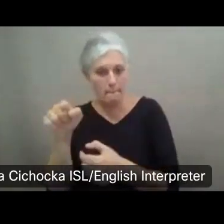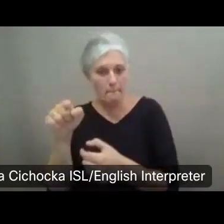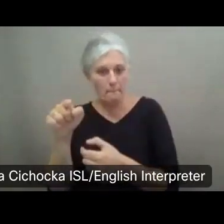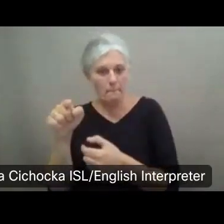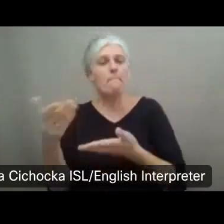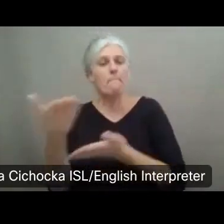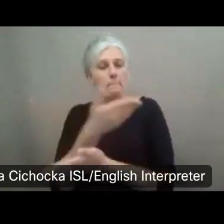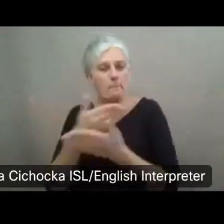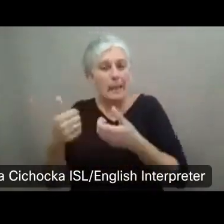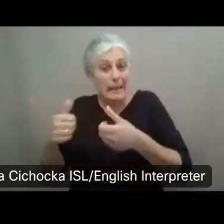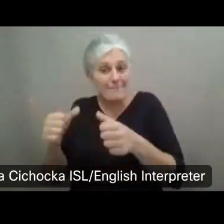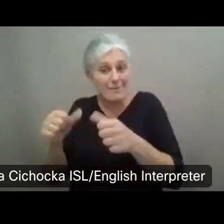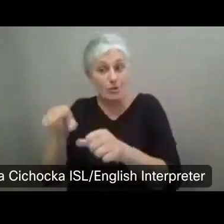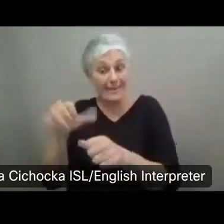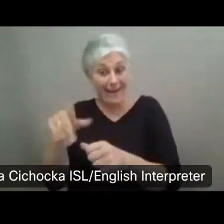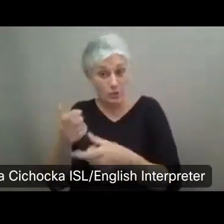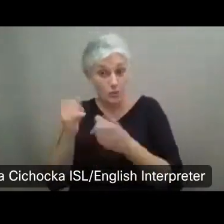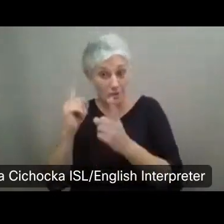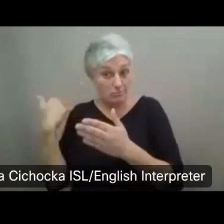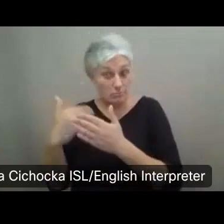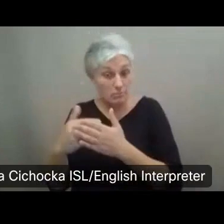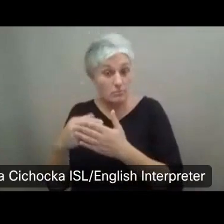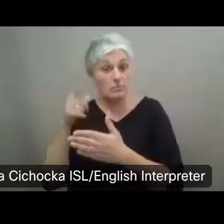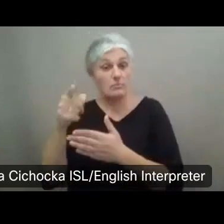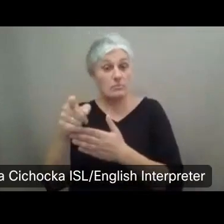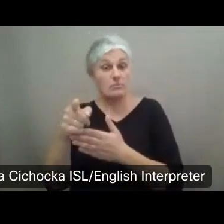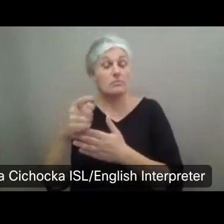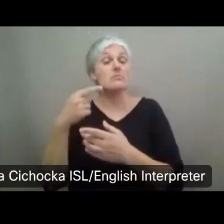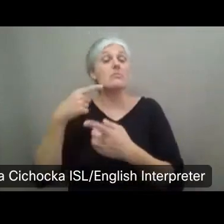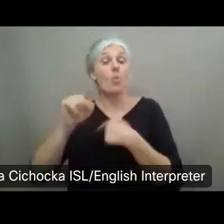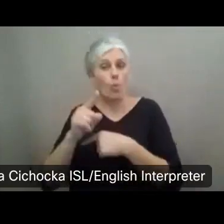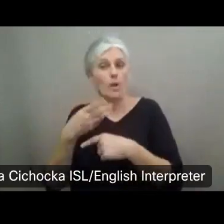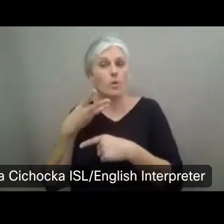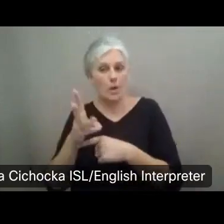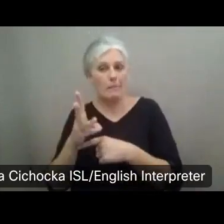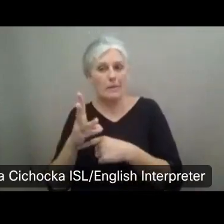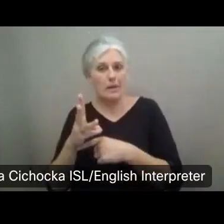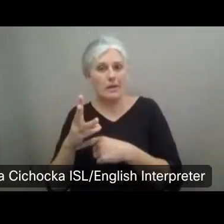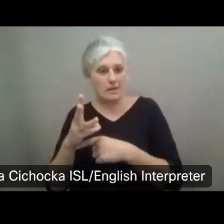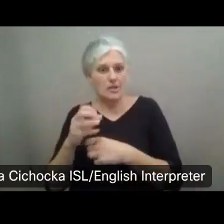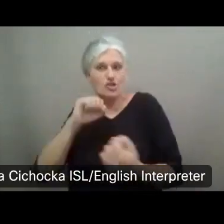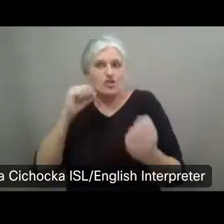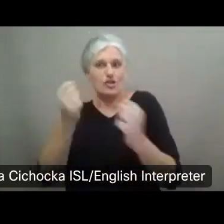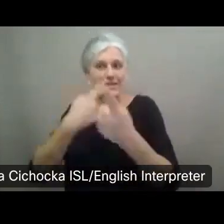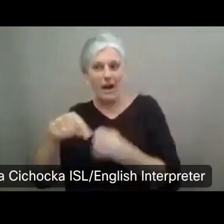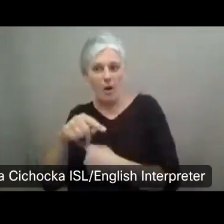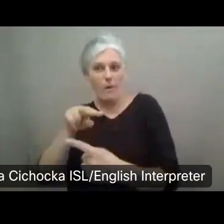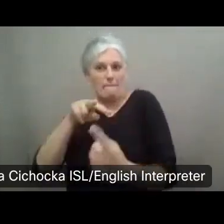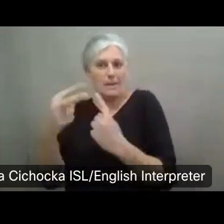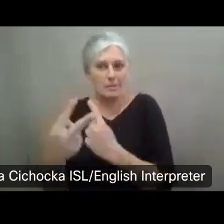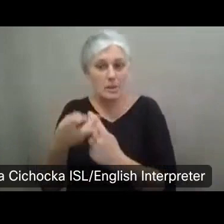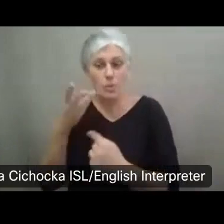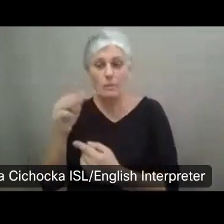the implementation of this Act will throw up curveballs through this learning phase, and it will be important that all